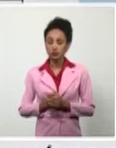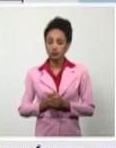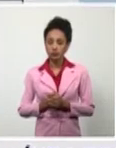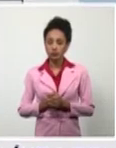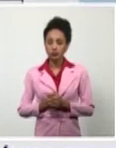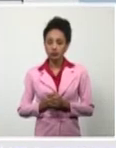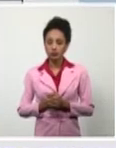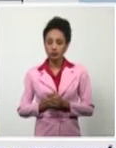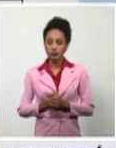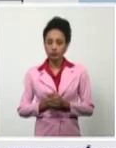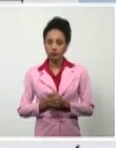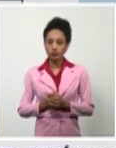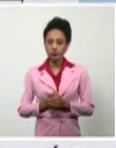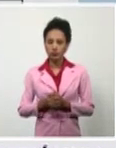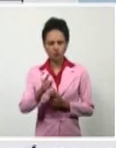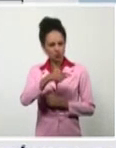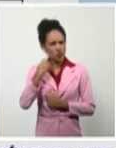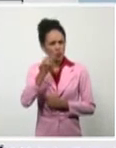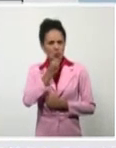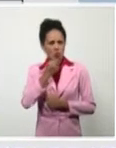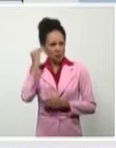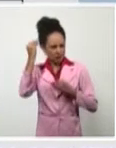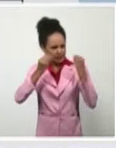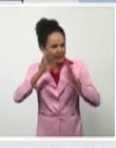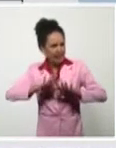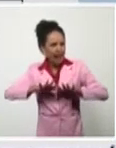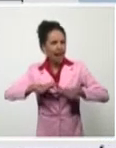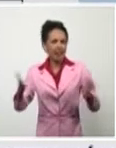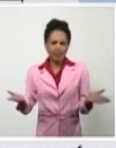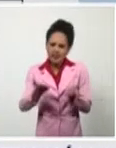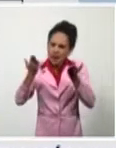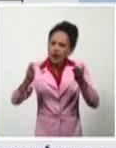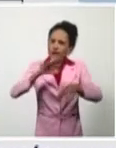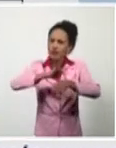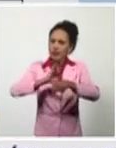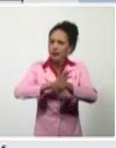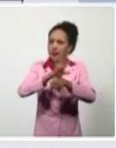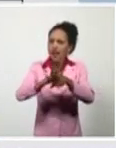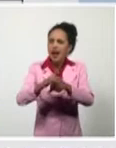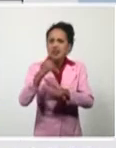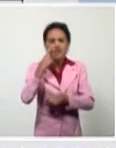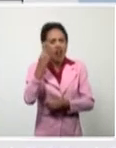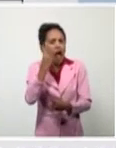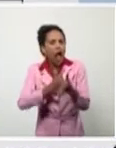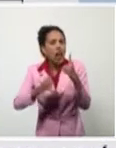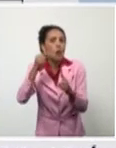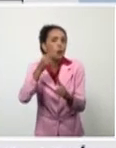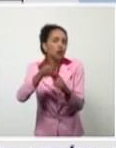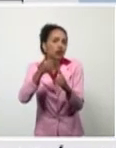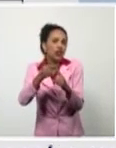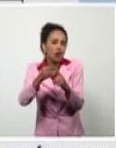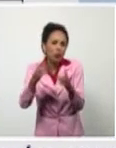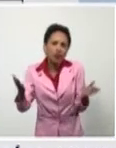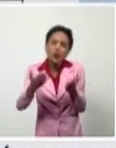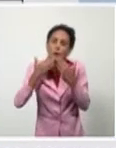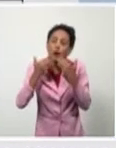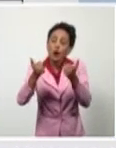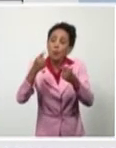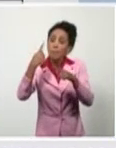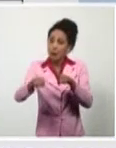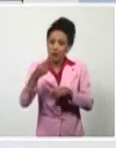And for the time this pandemic has been going on, one might think that it would already be subsiding.